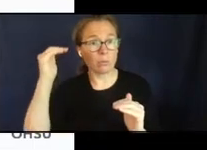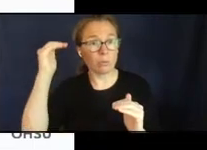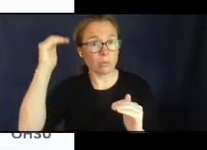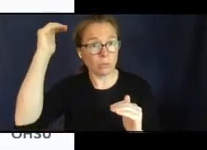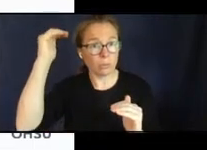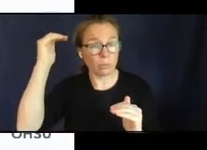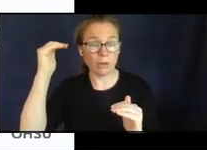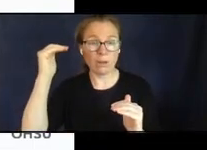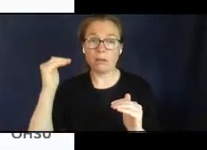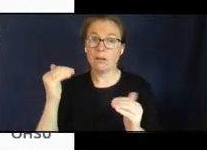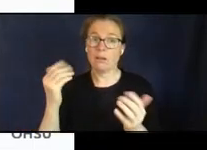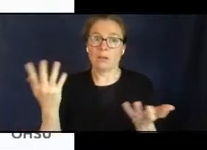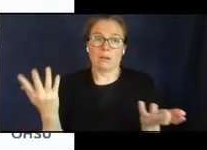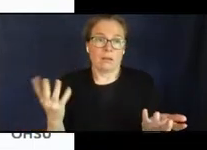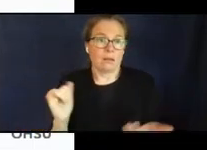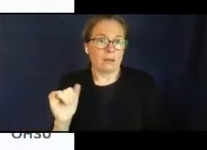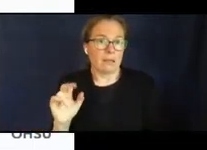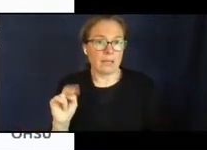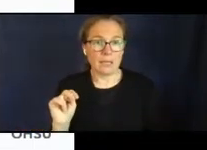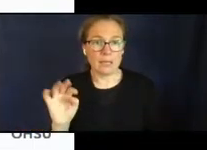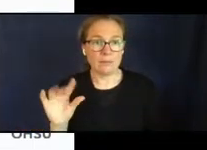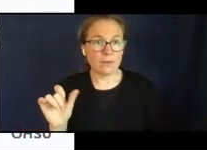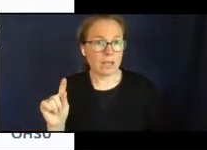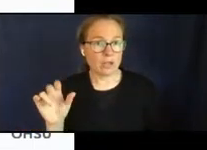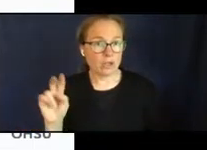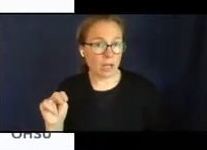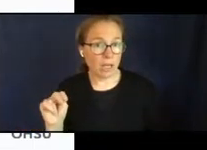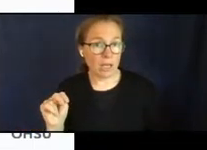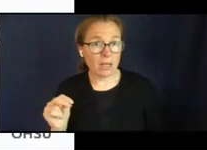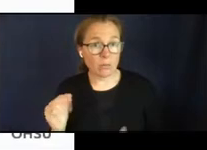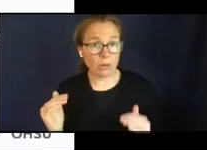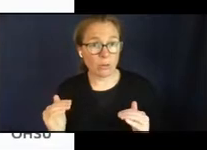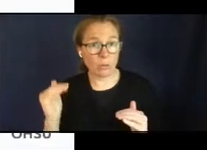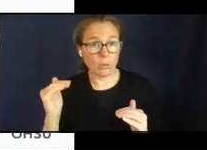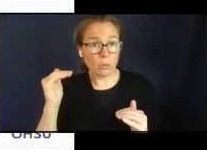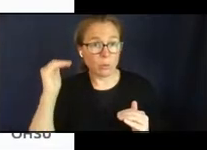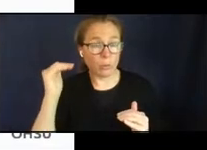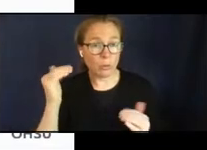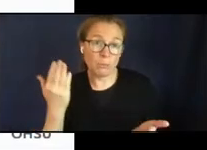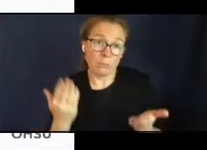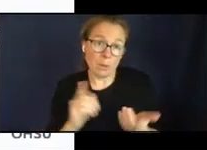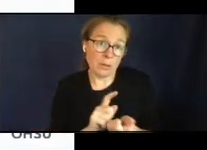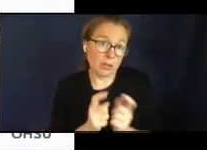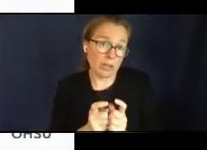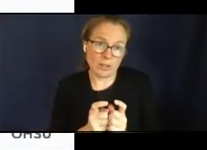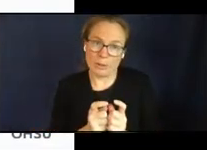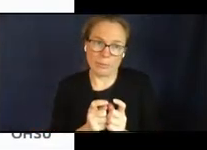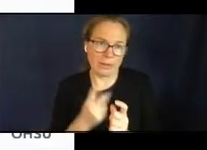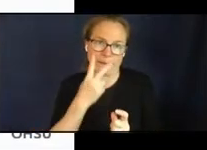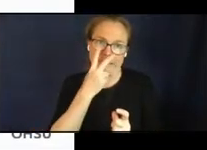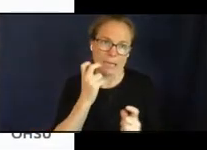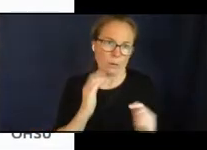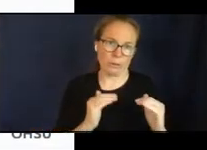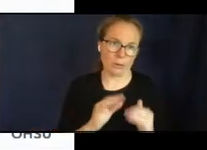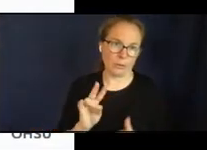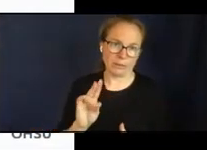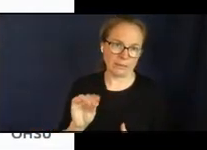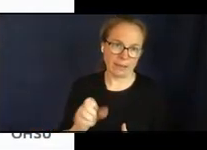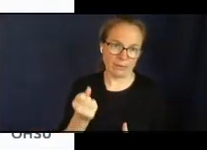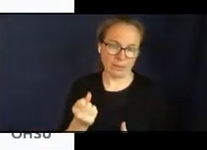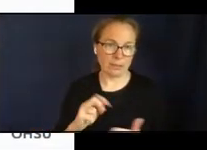now. I hope not. We're not going back to the 70s. But whether that's through Accelerate or